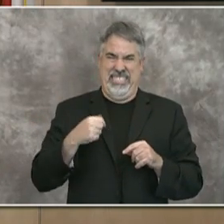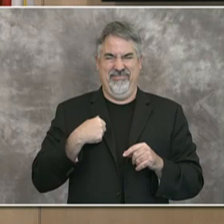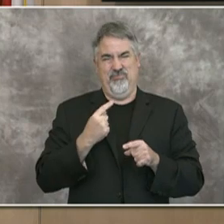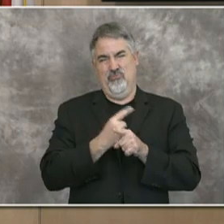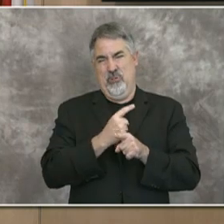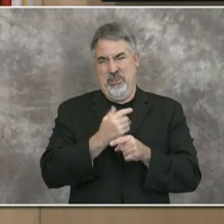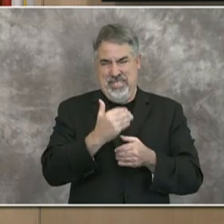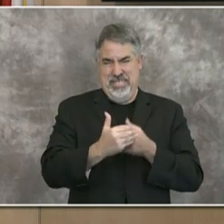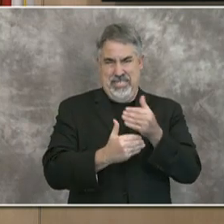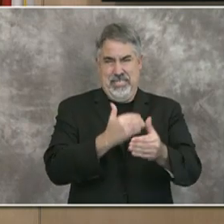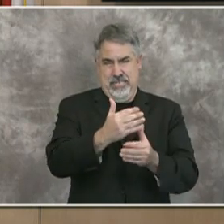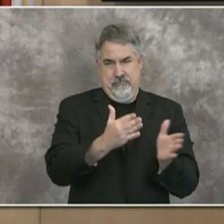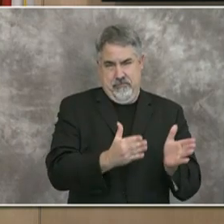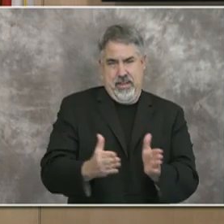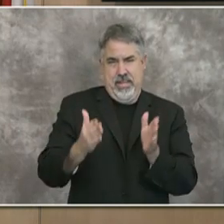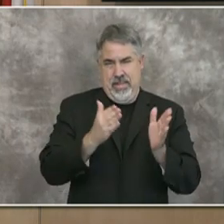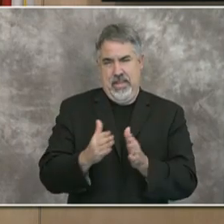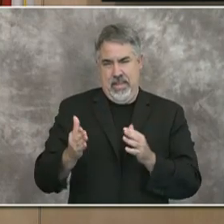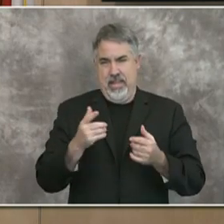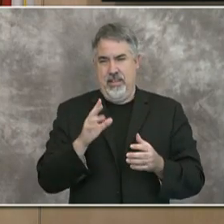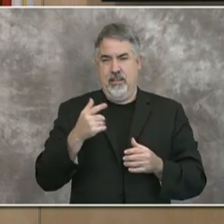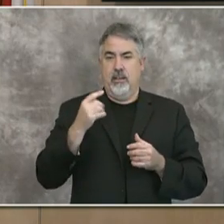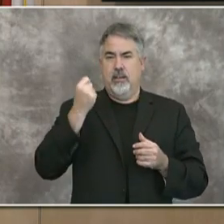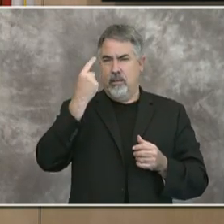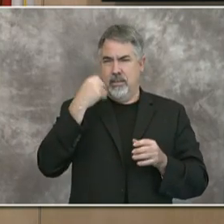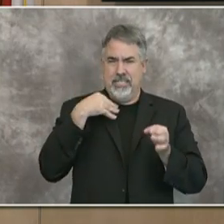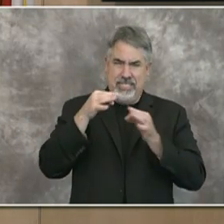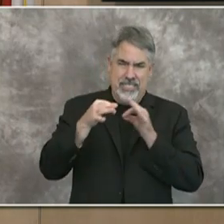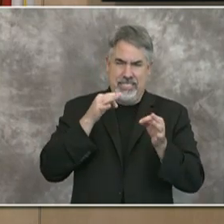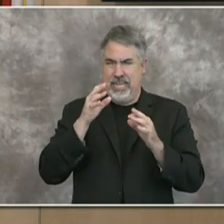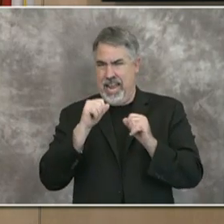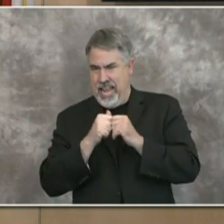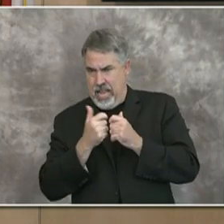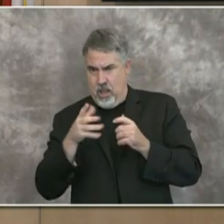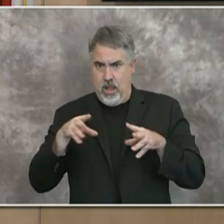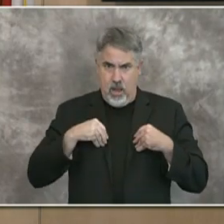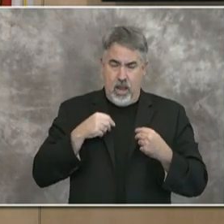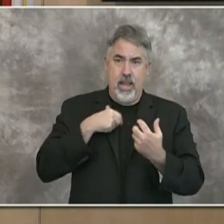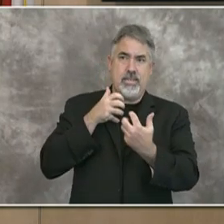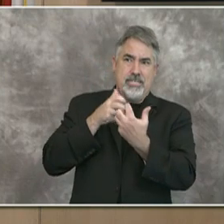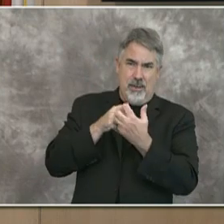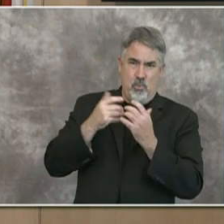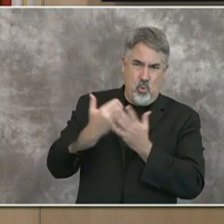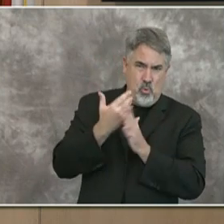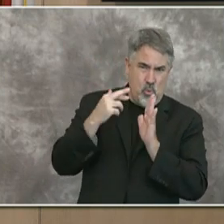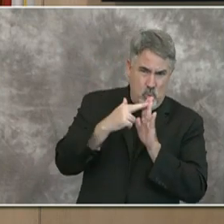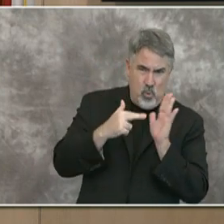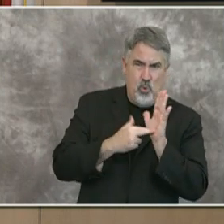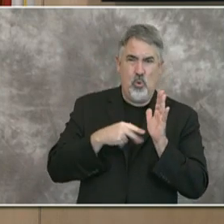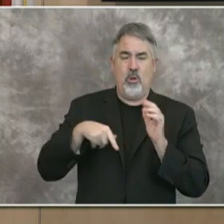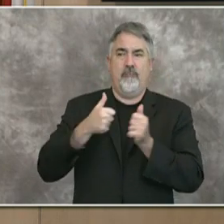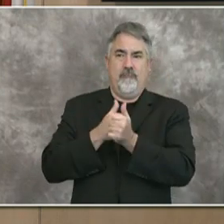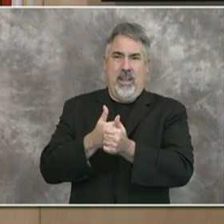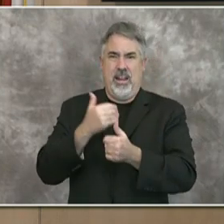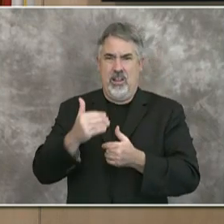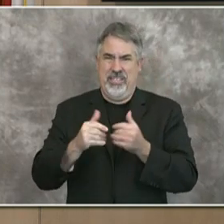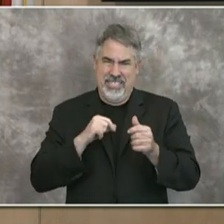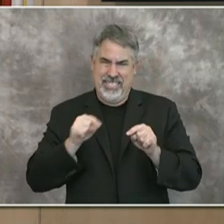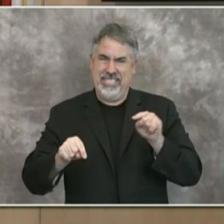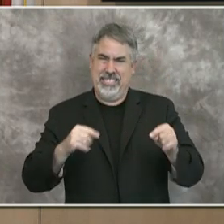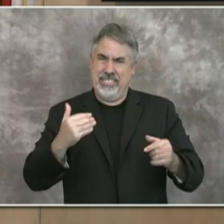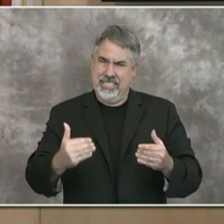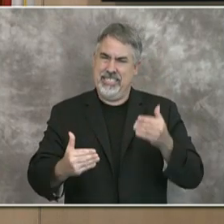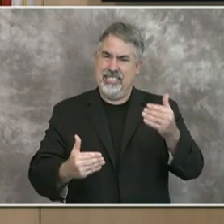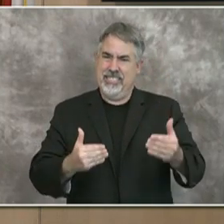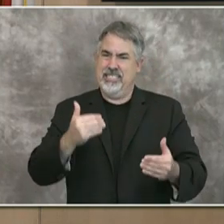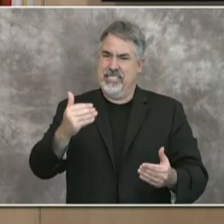over the last few months about learning to adapt, adapting to a new way of life, a new normal. That really